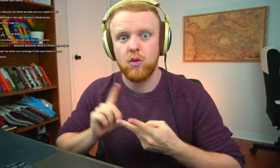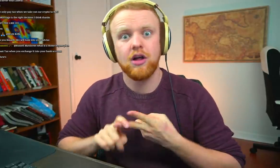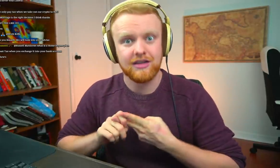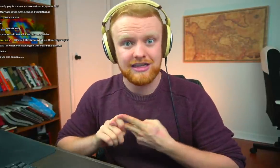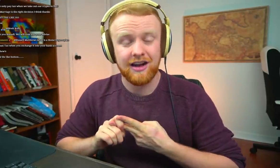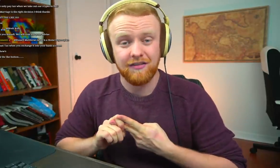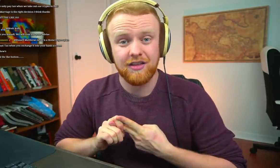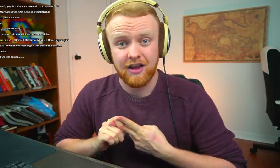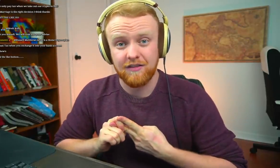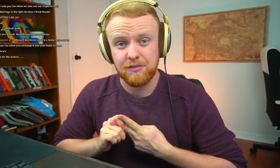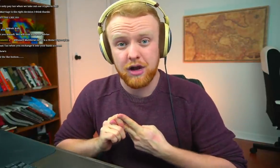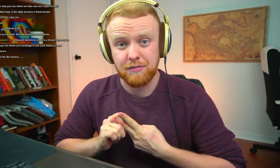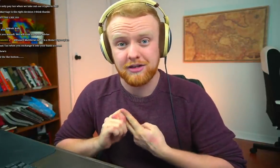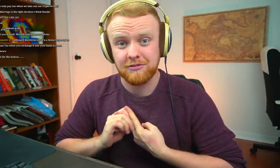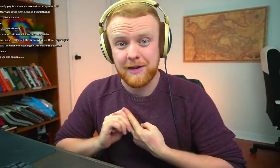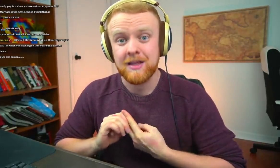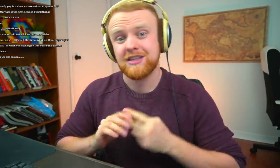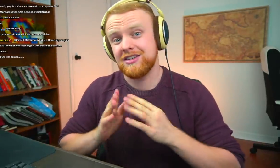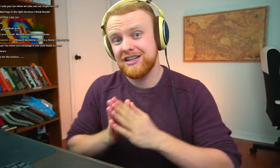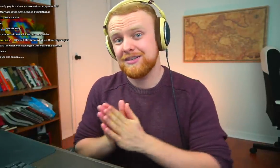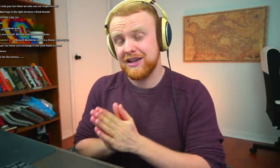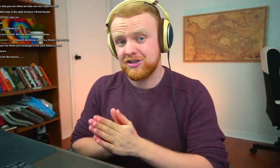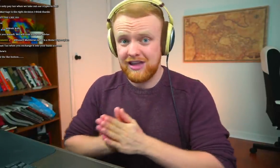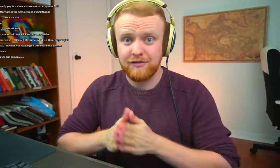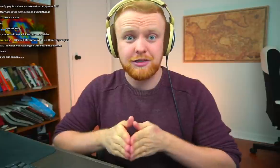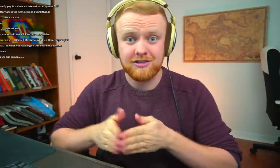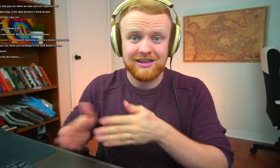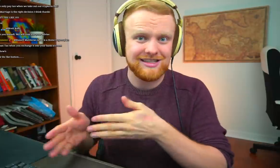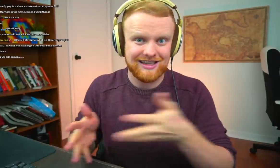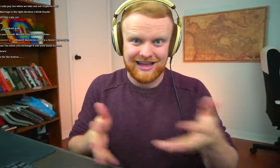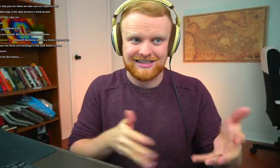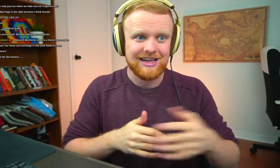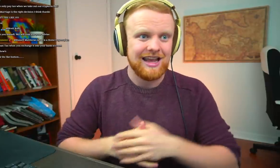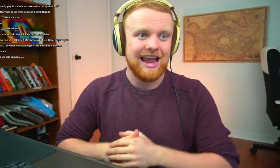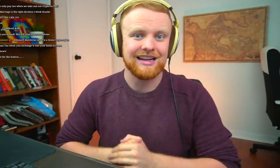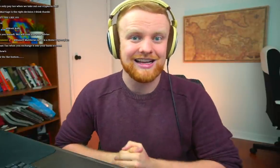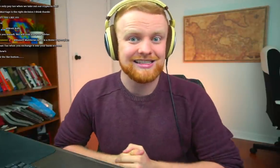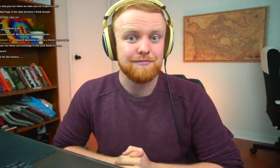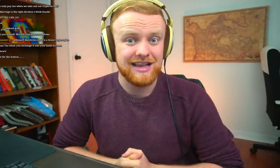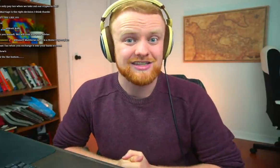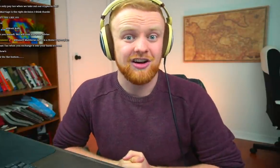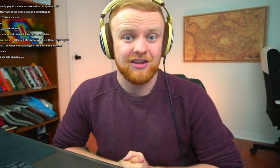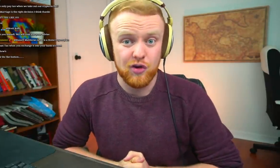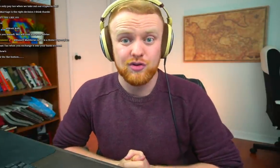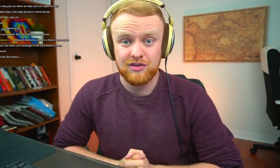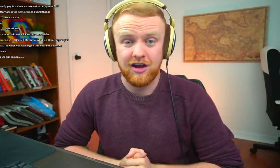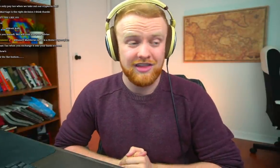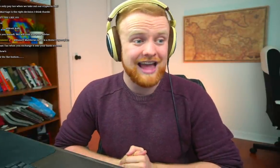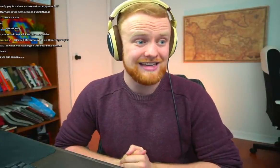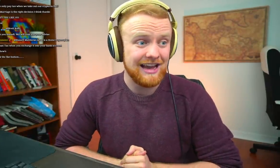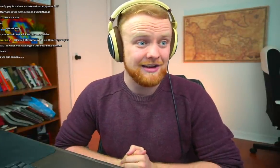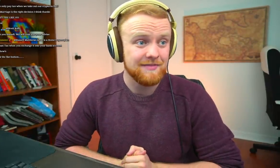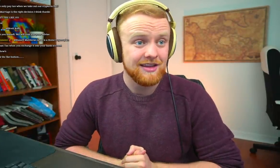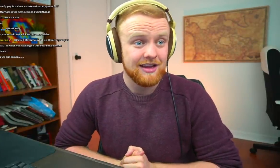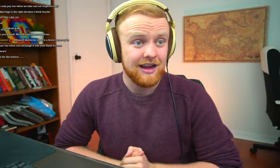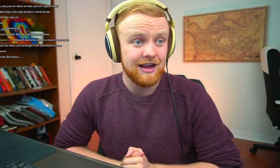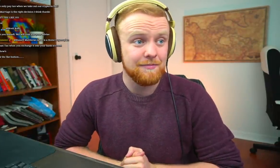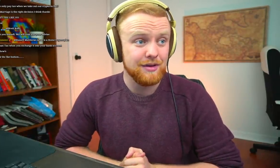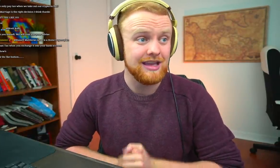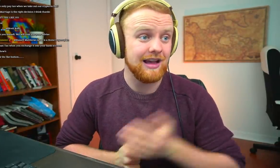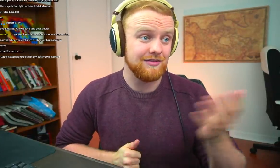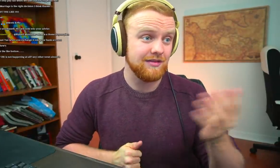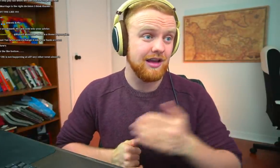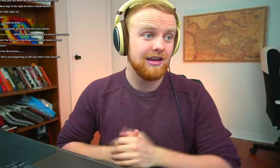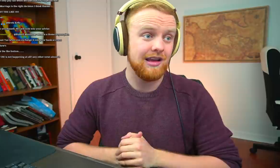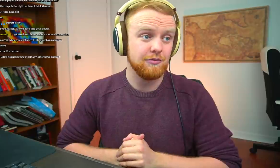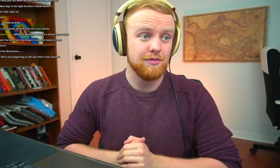and quality of the property, right? So you need to make sure you have a realtor that's analyzing based on those on that data. But